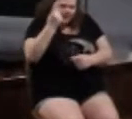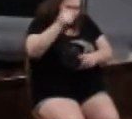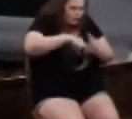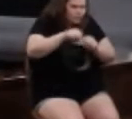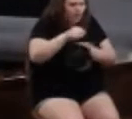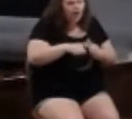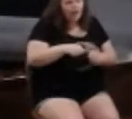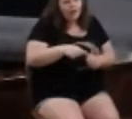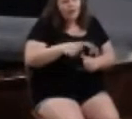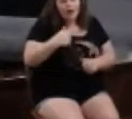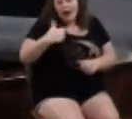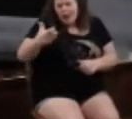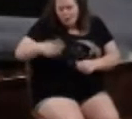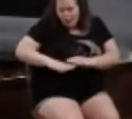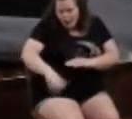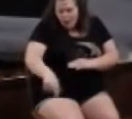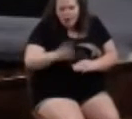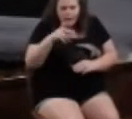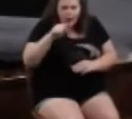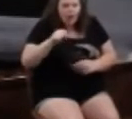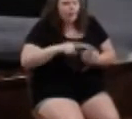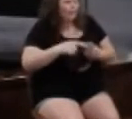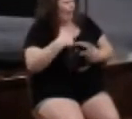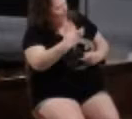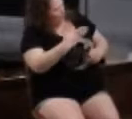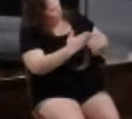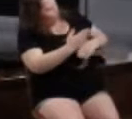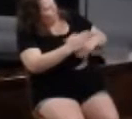you know, one of them wants carpet and one of them wants wood floors.